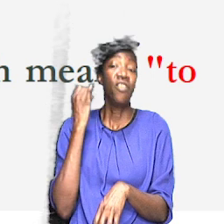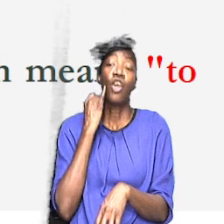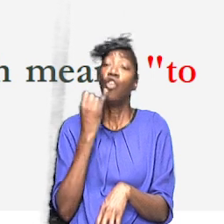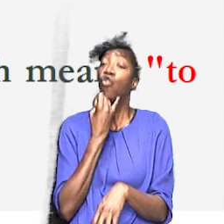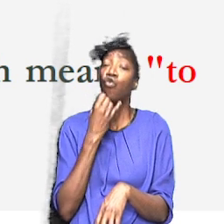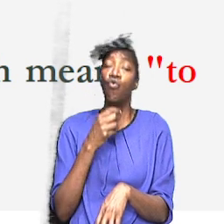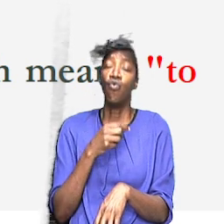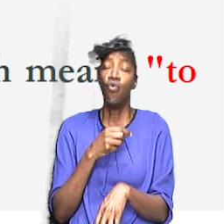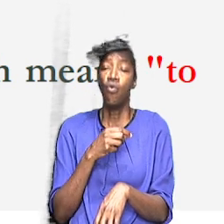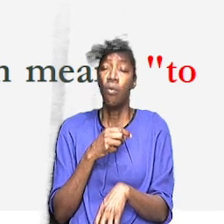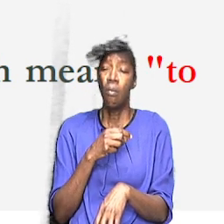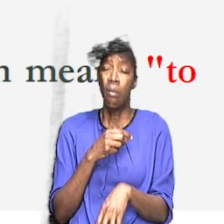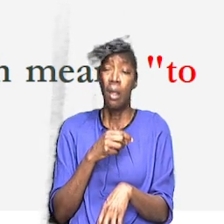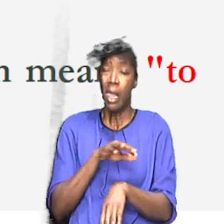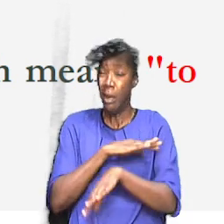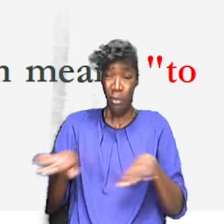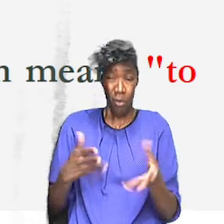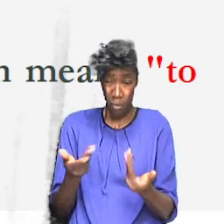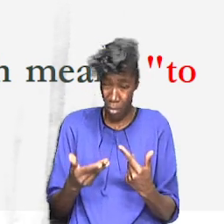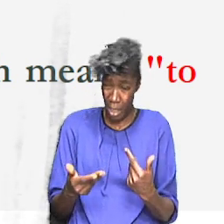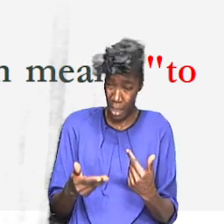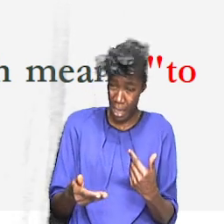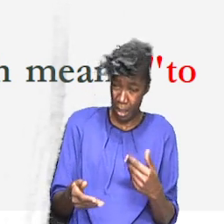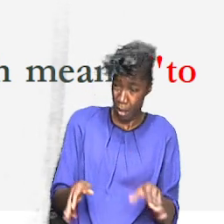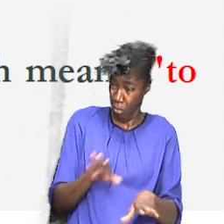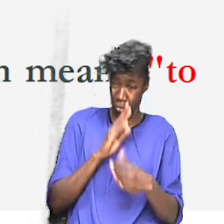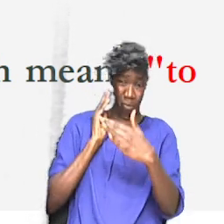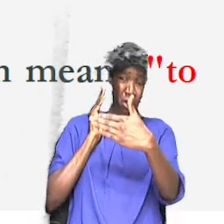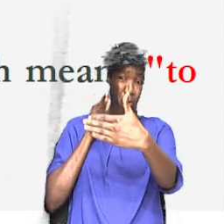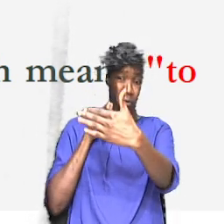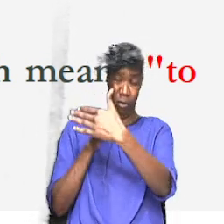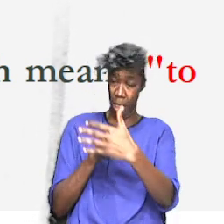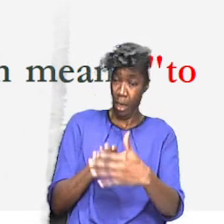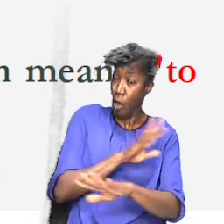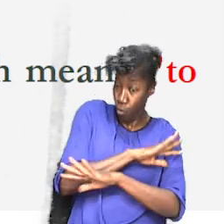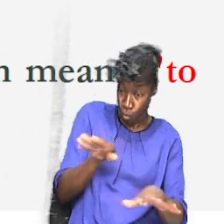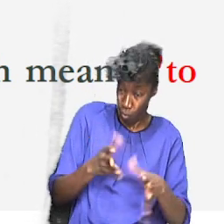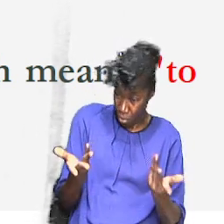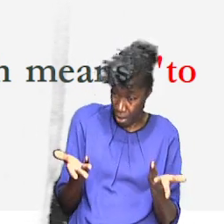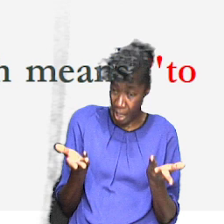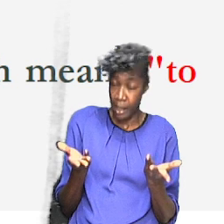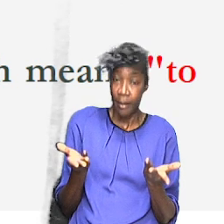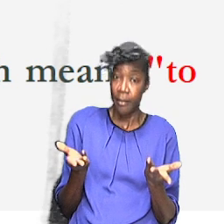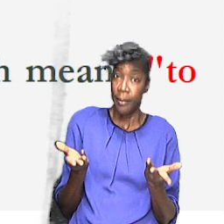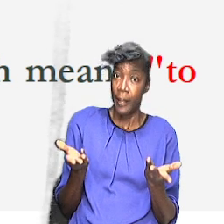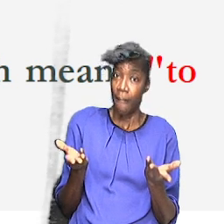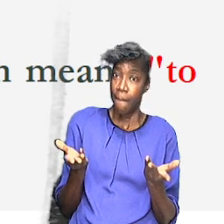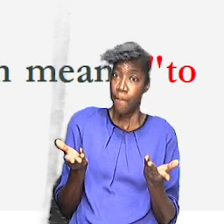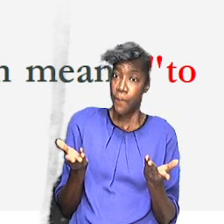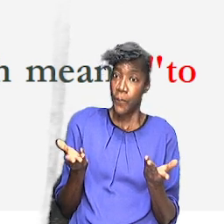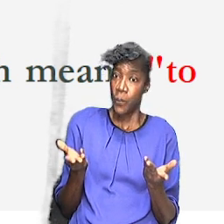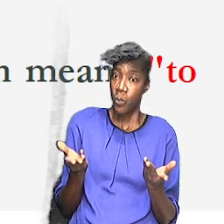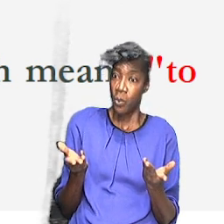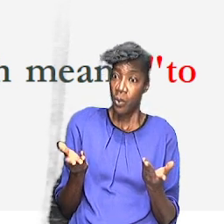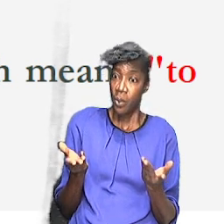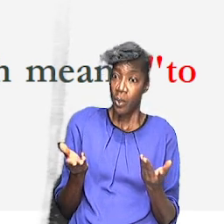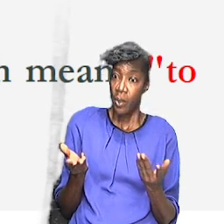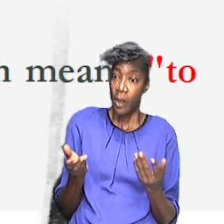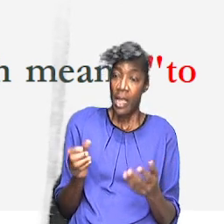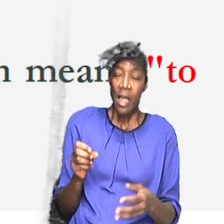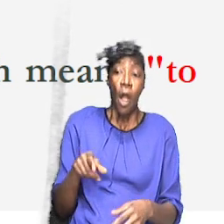he rebelled against the whole influence, the Grecian influence